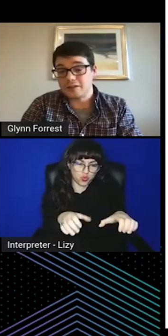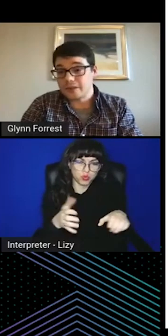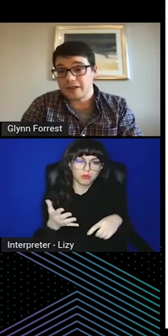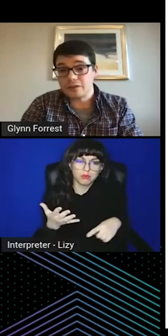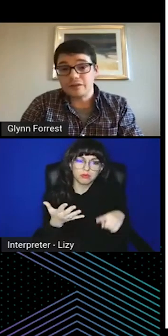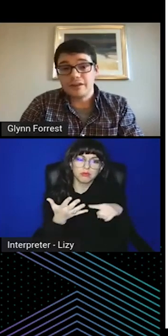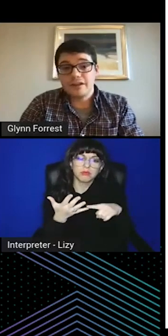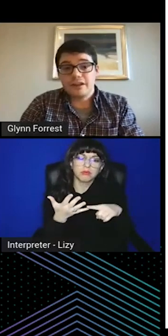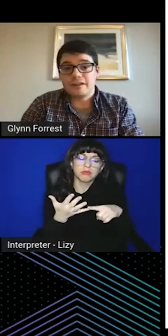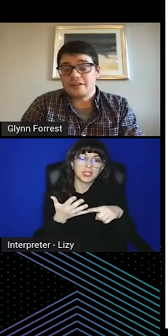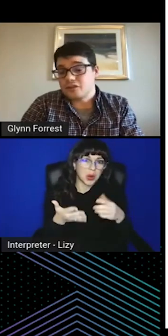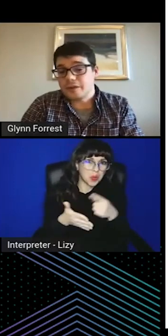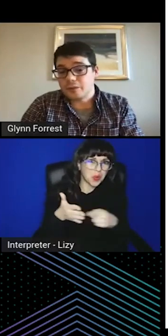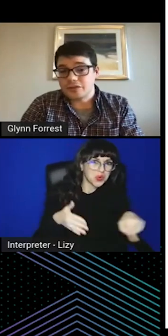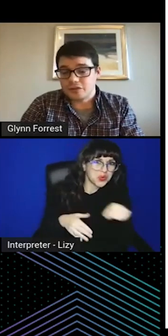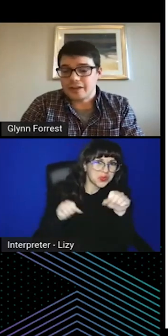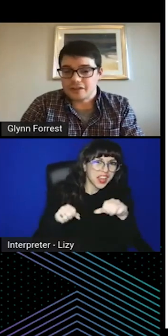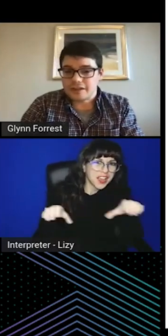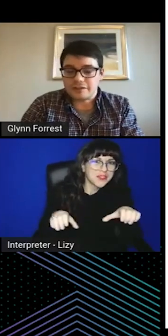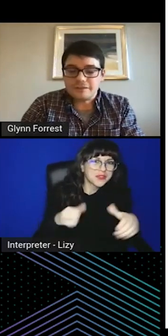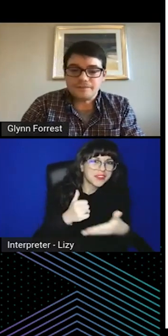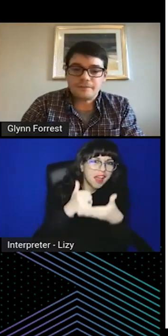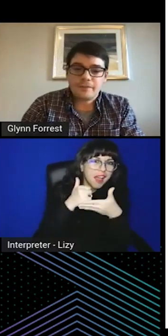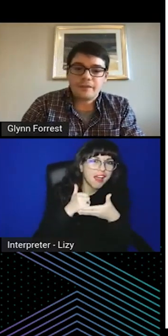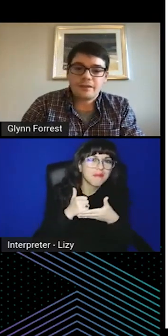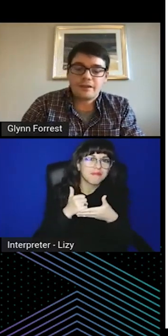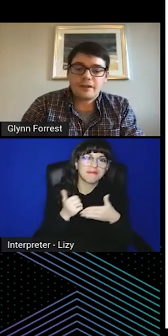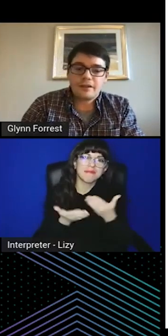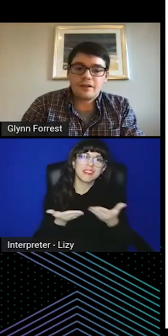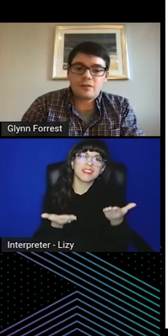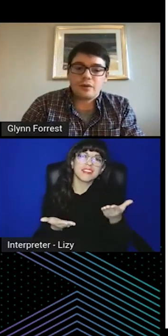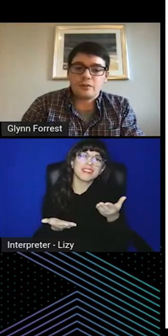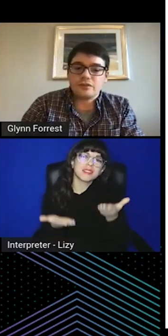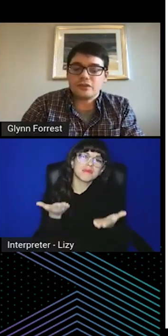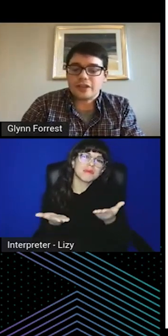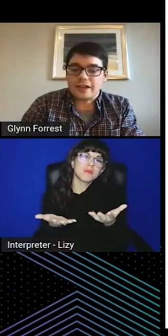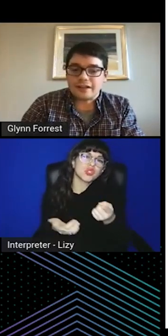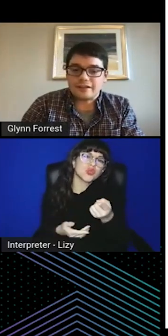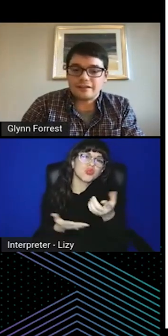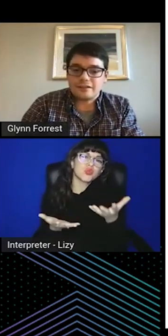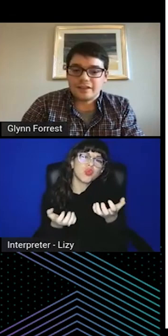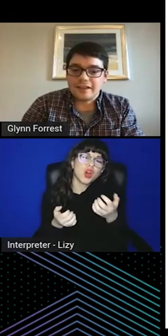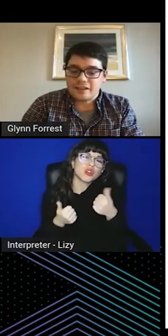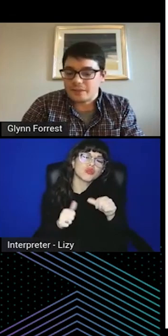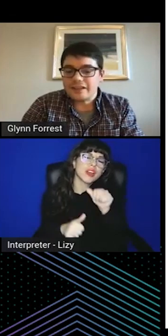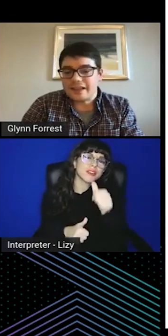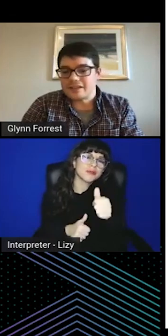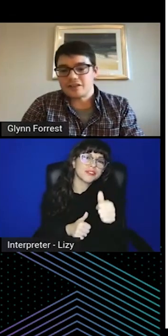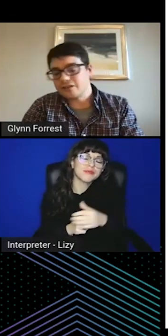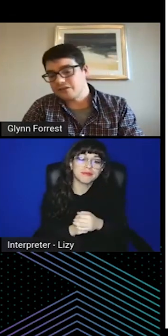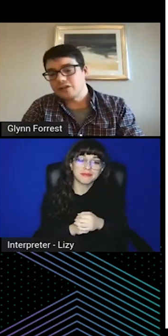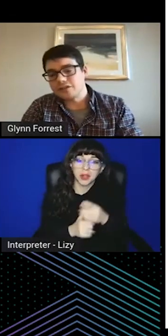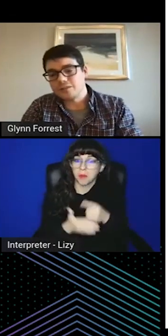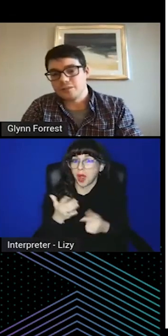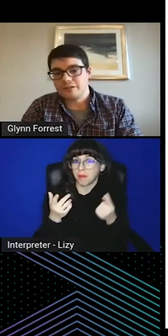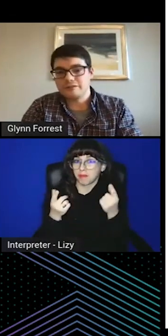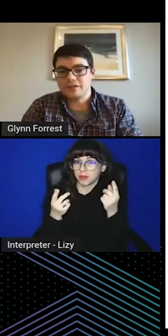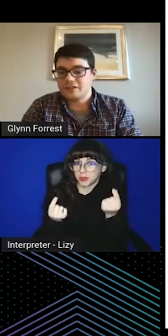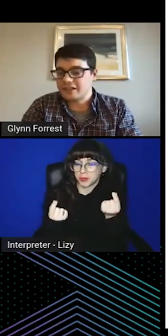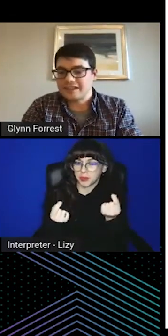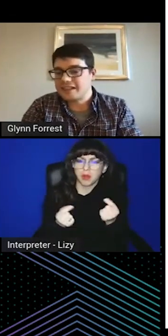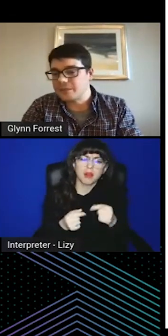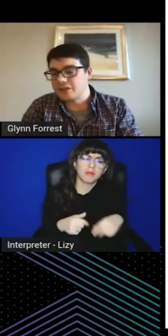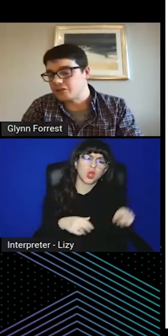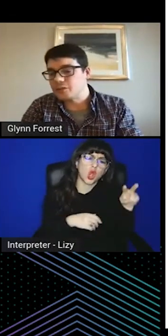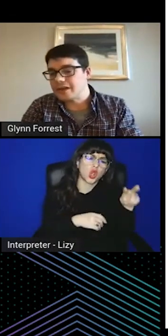do to help me out and things you might want to try yourself. What I'm going to look at today is mainly HashiCorp vaults, but